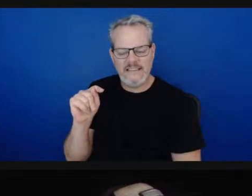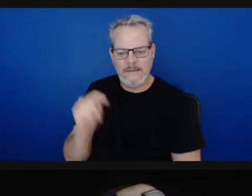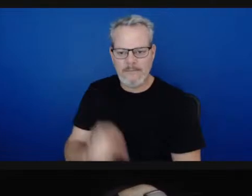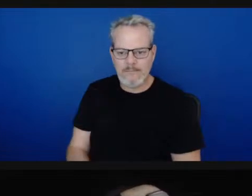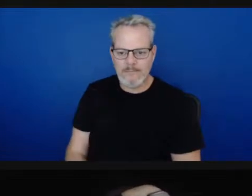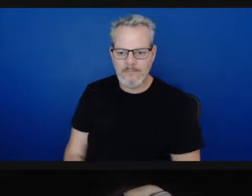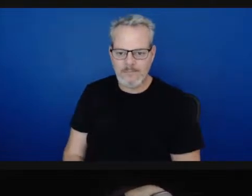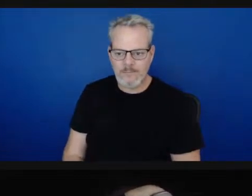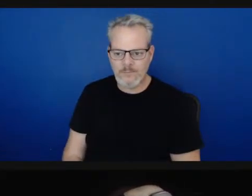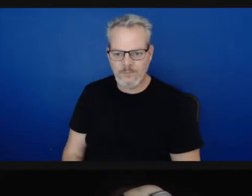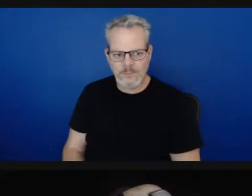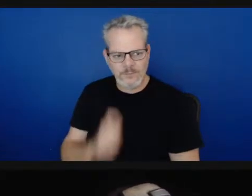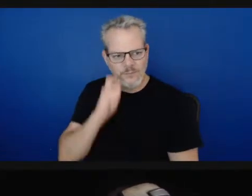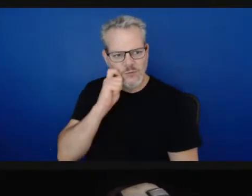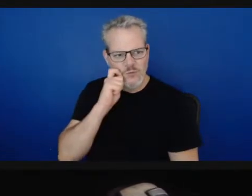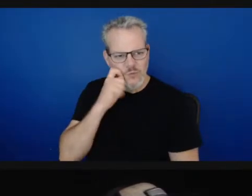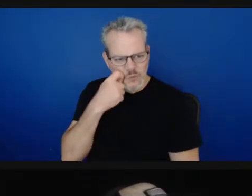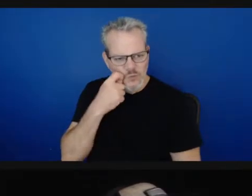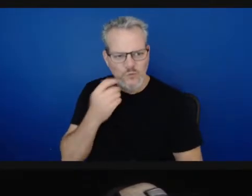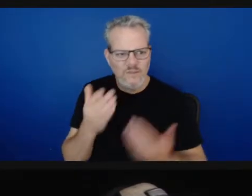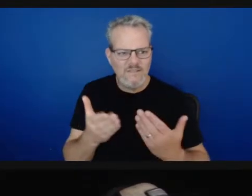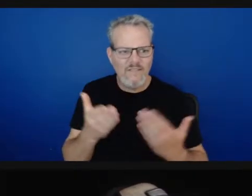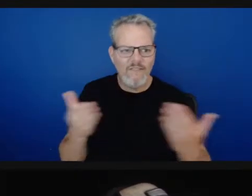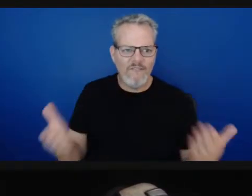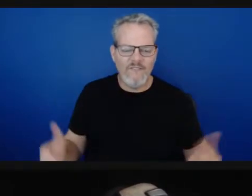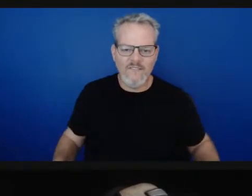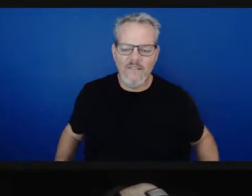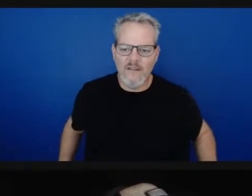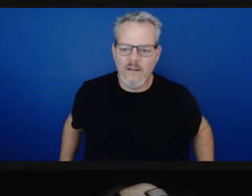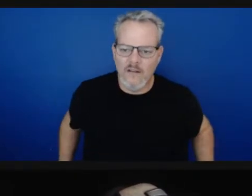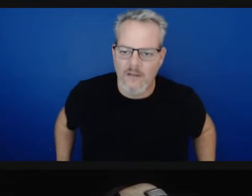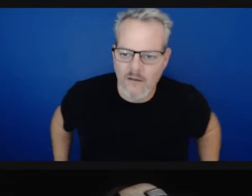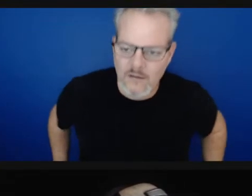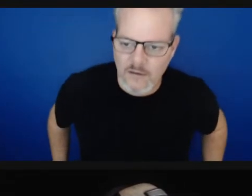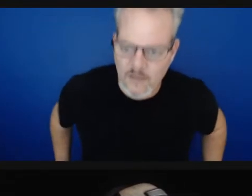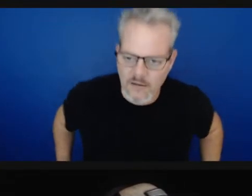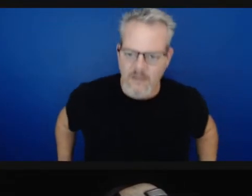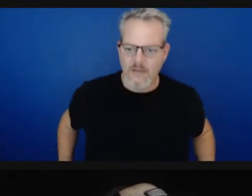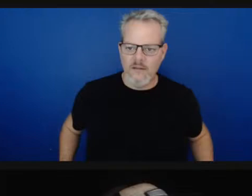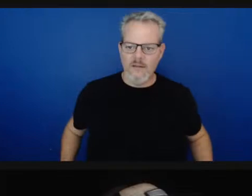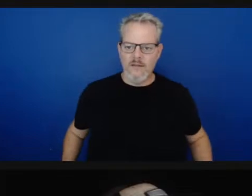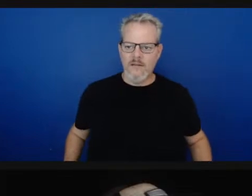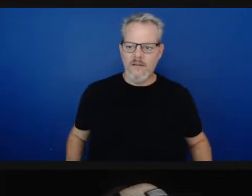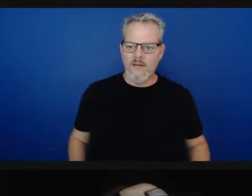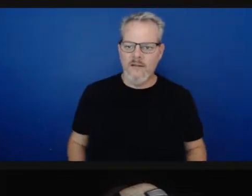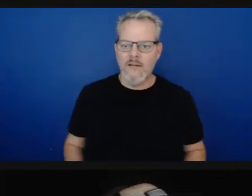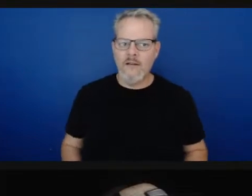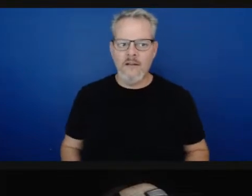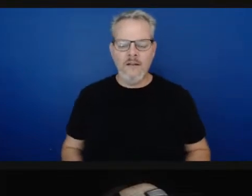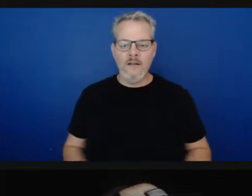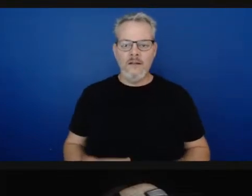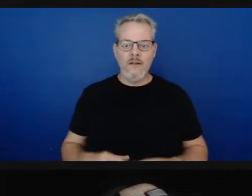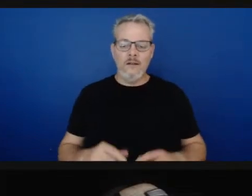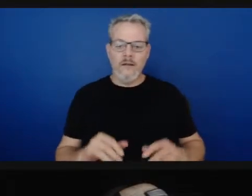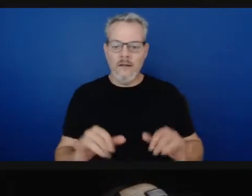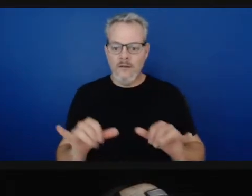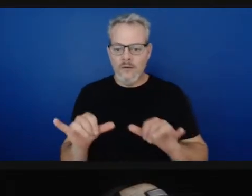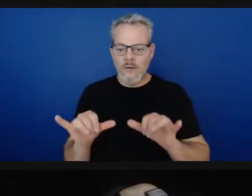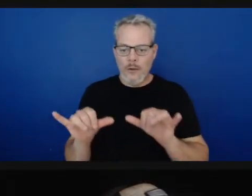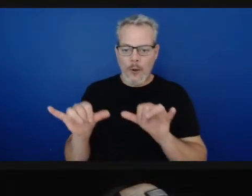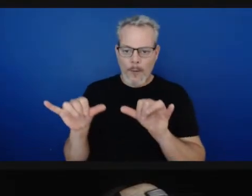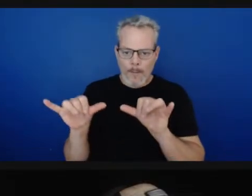It's really cool stuff there. They also started measuring lava flows down the slopes here. So there you